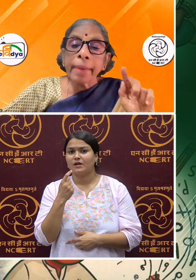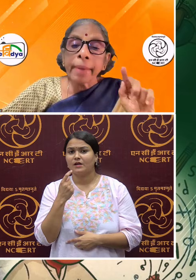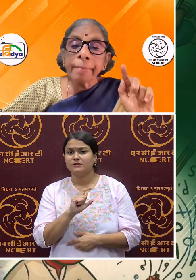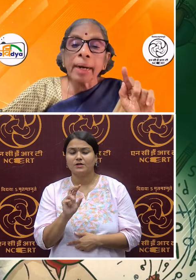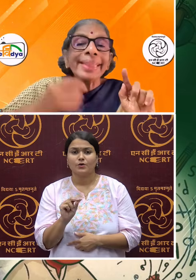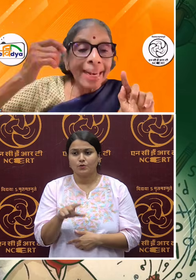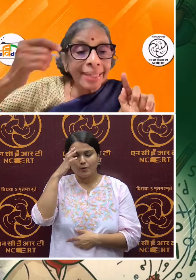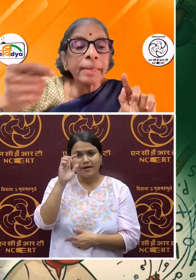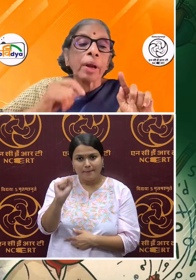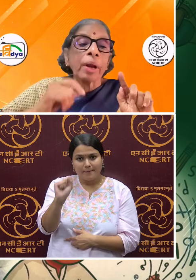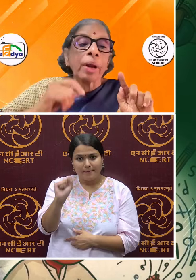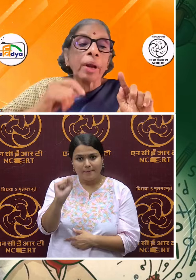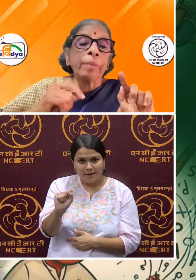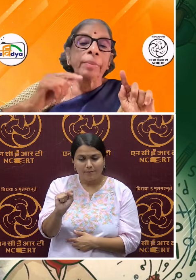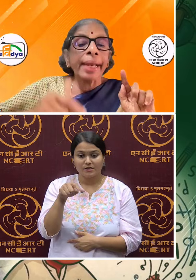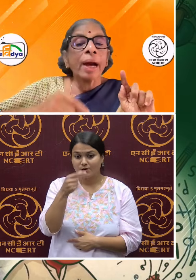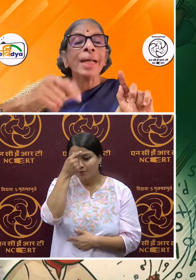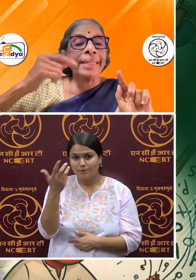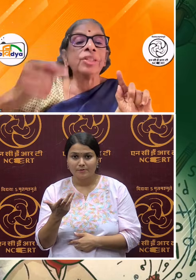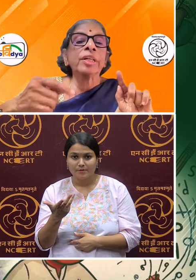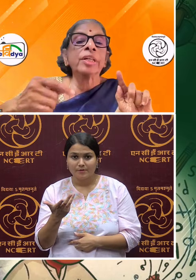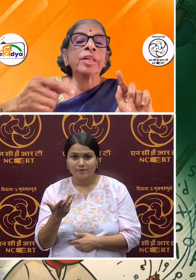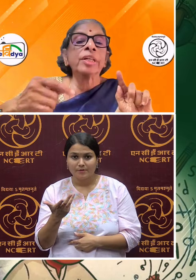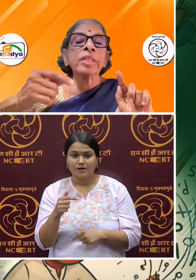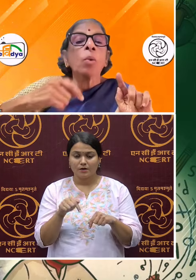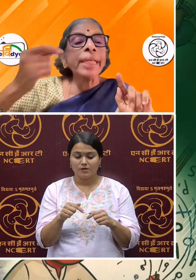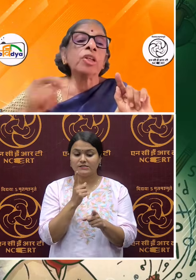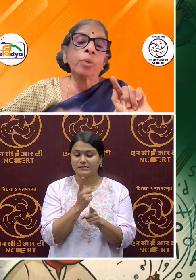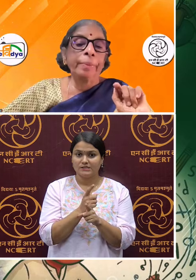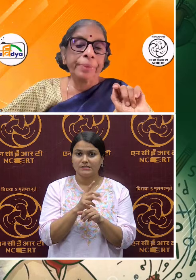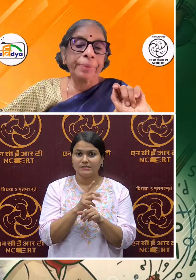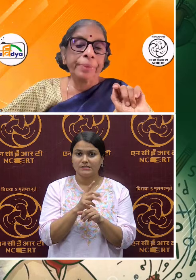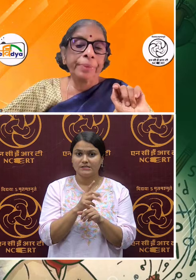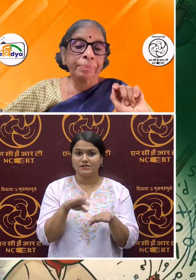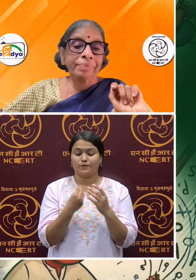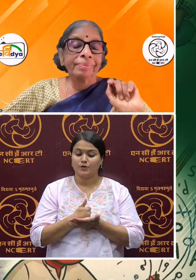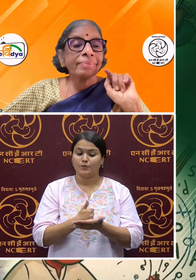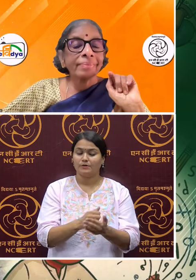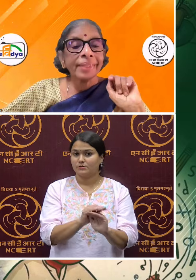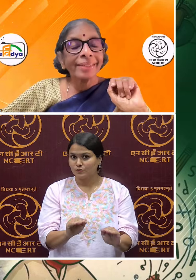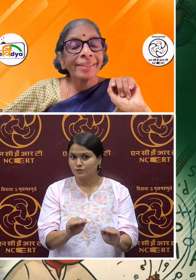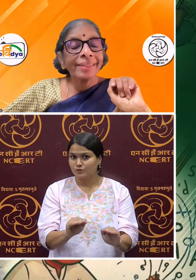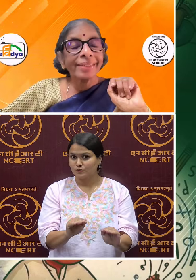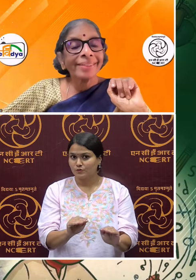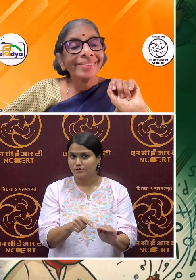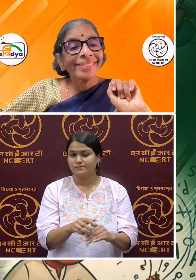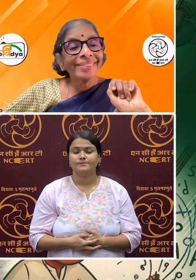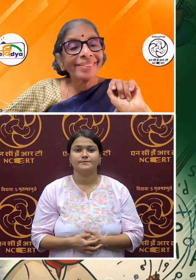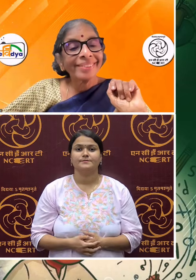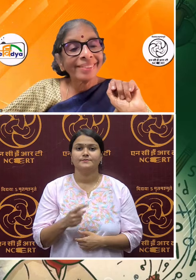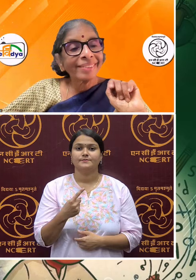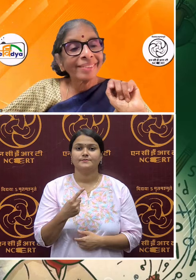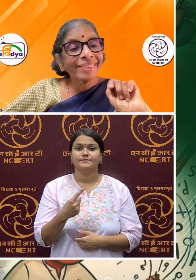to remember that is a problem, and how as teachers we need to help them. Yeah.